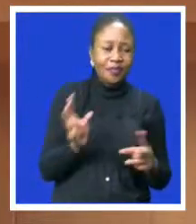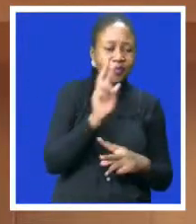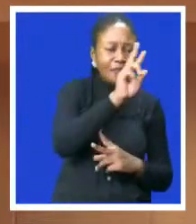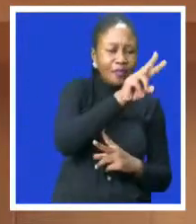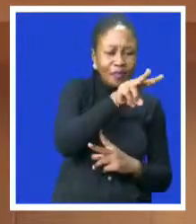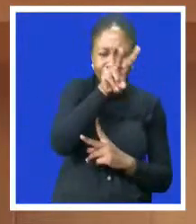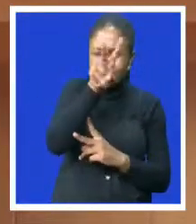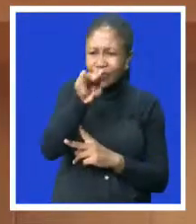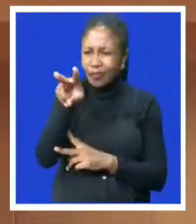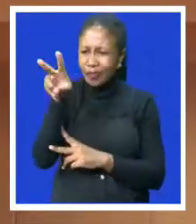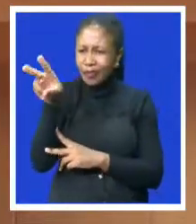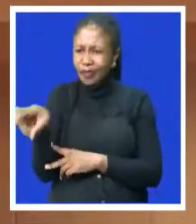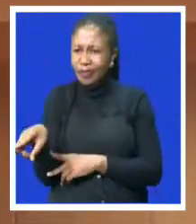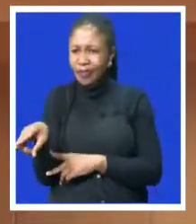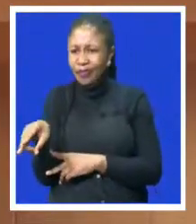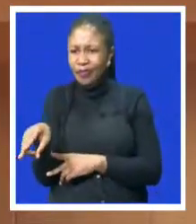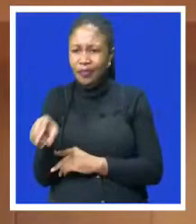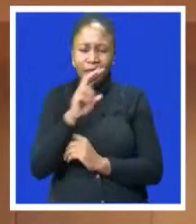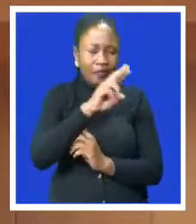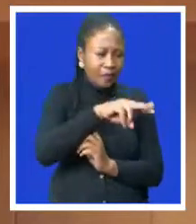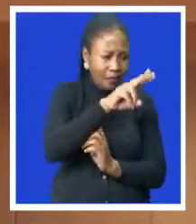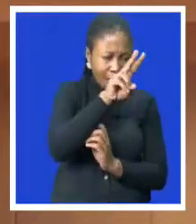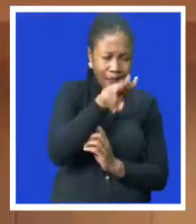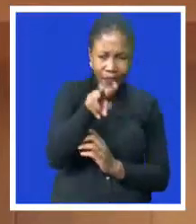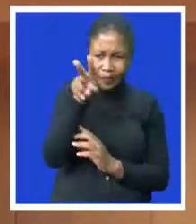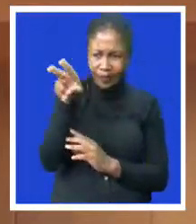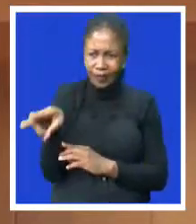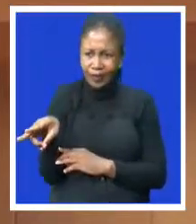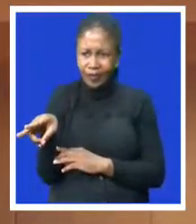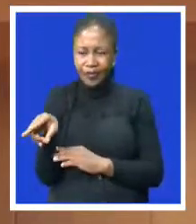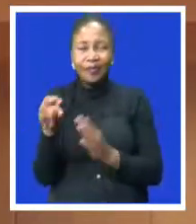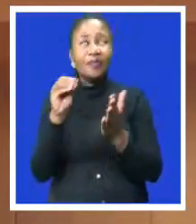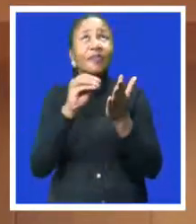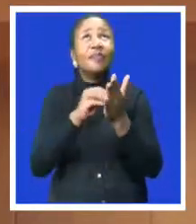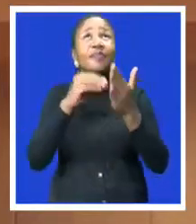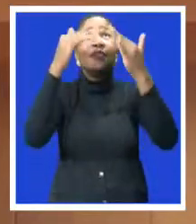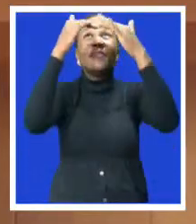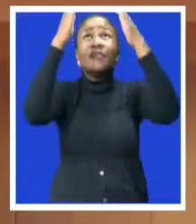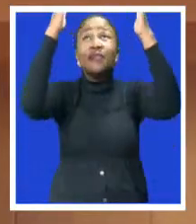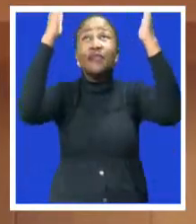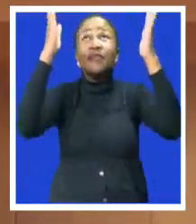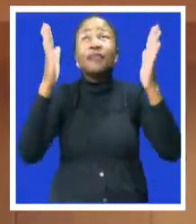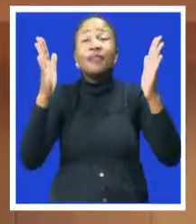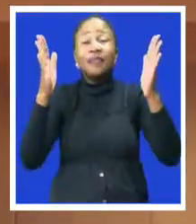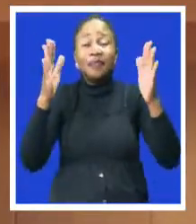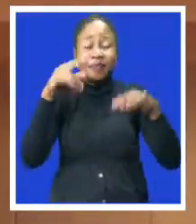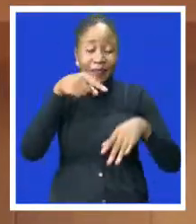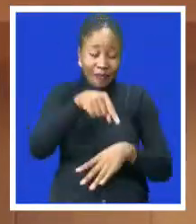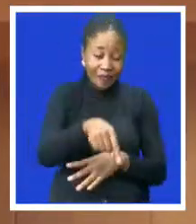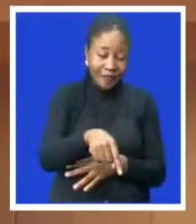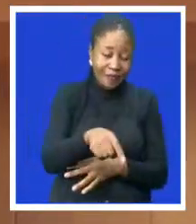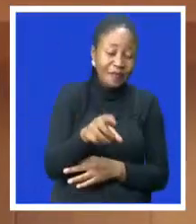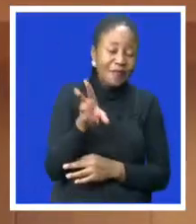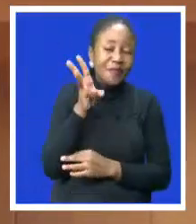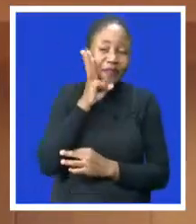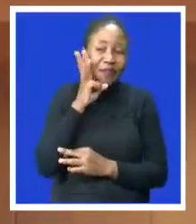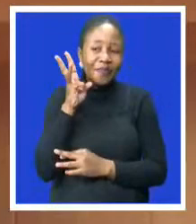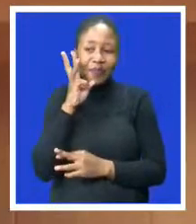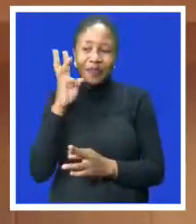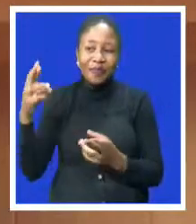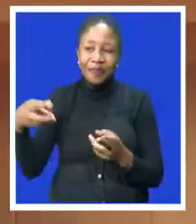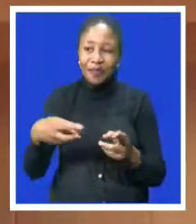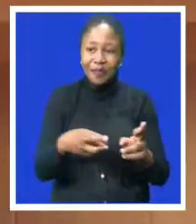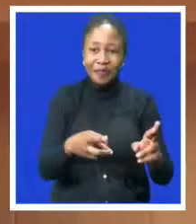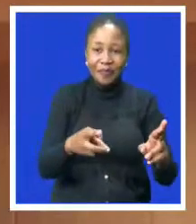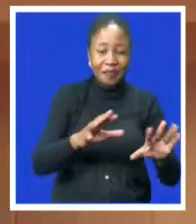in everything around you. Up in the sky, down in the sea and land. Look very close